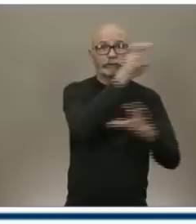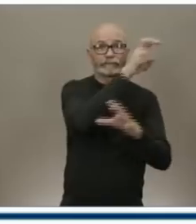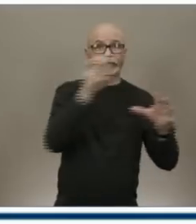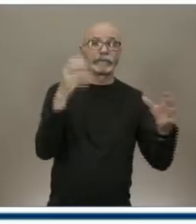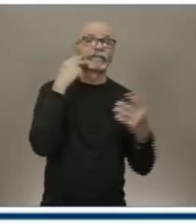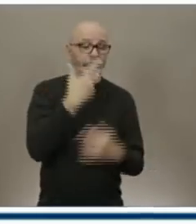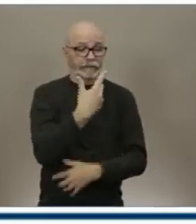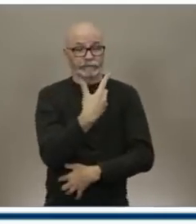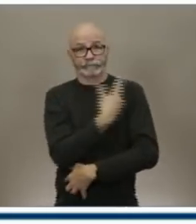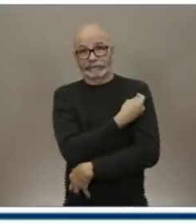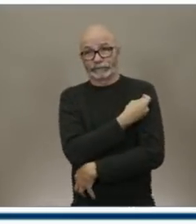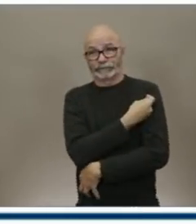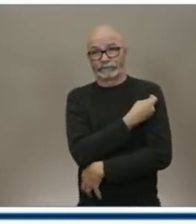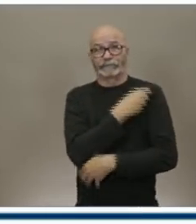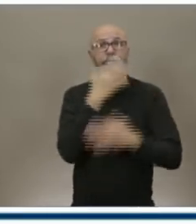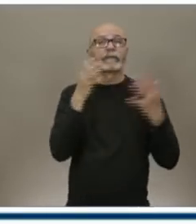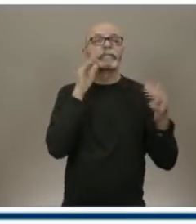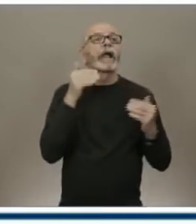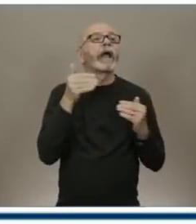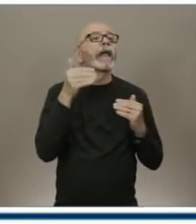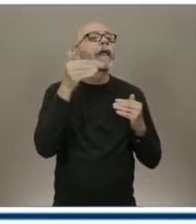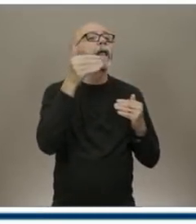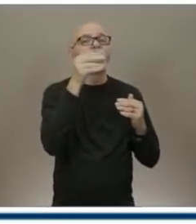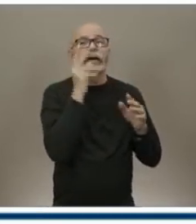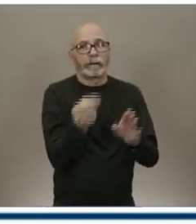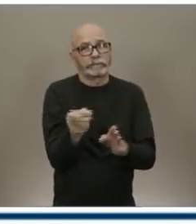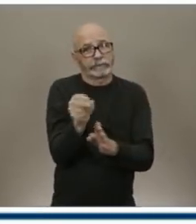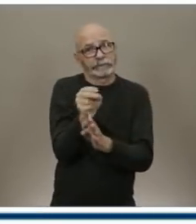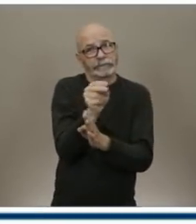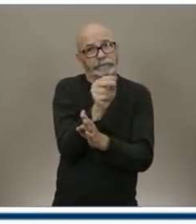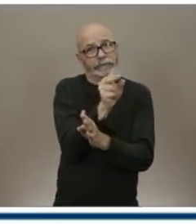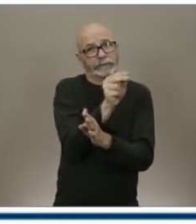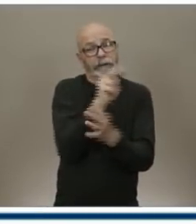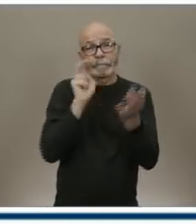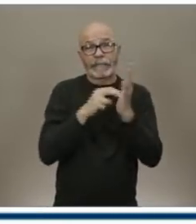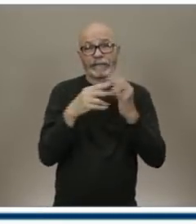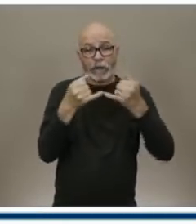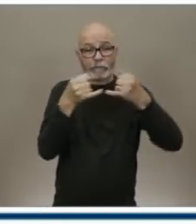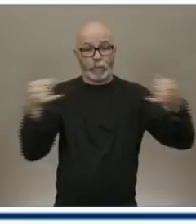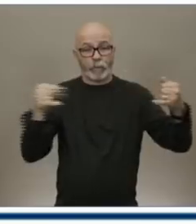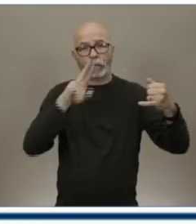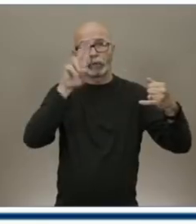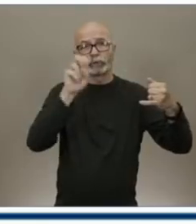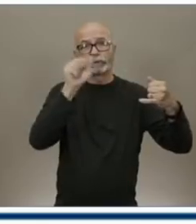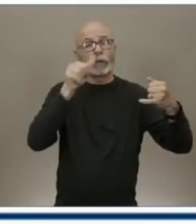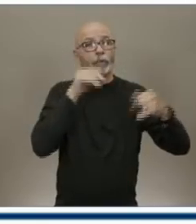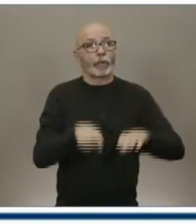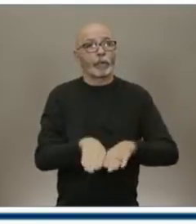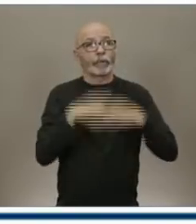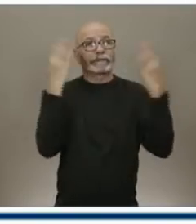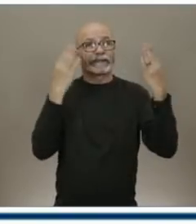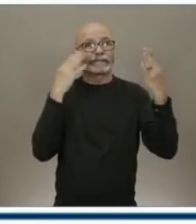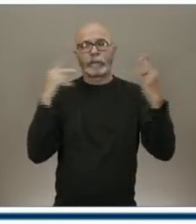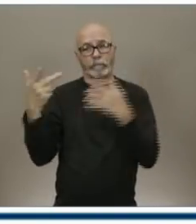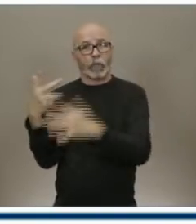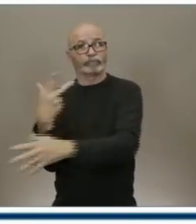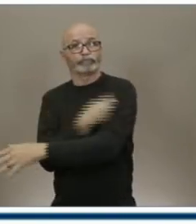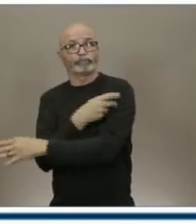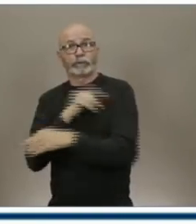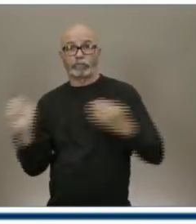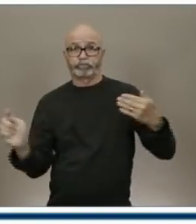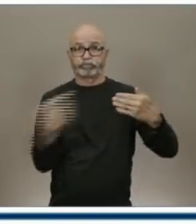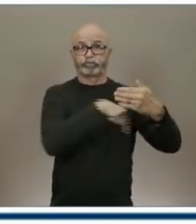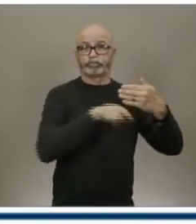each province start talking about reopening borders between the provinces for people who've had the vaccine? Is that something that you've started thinking about